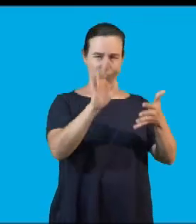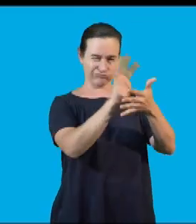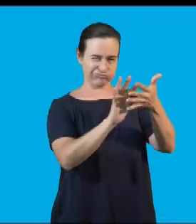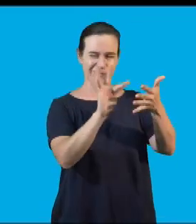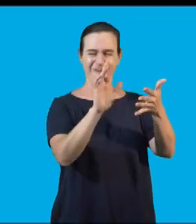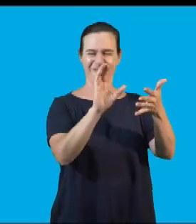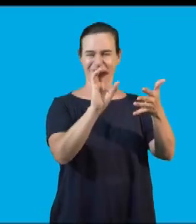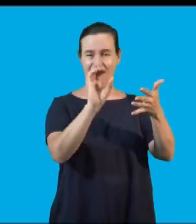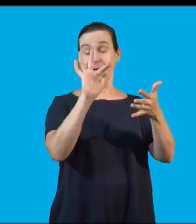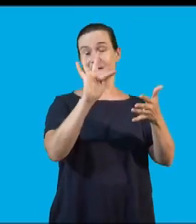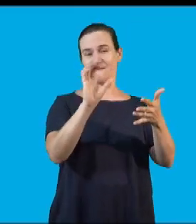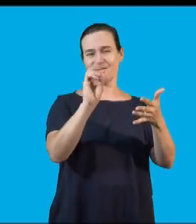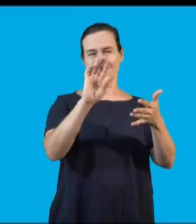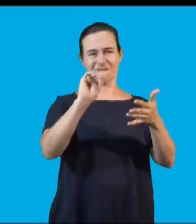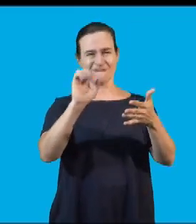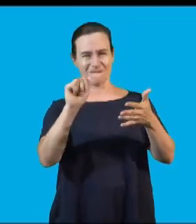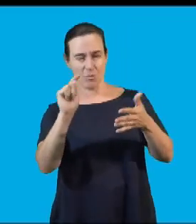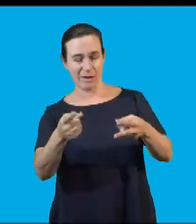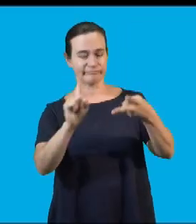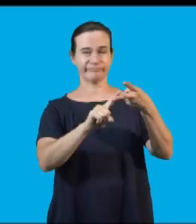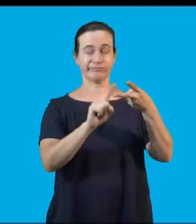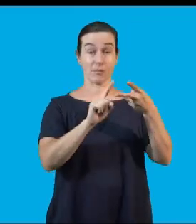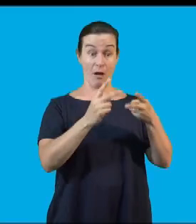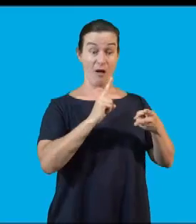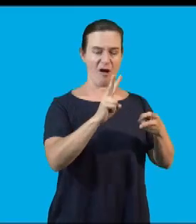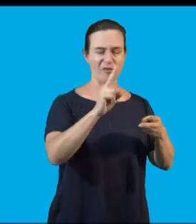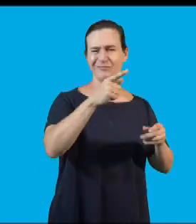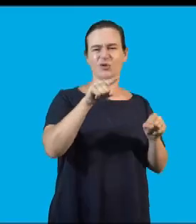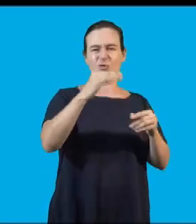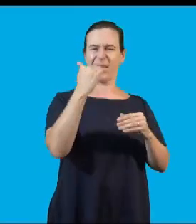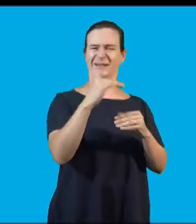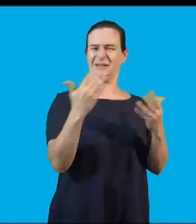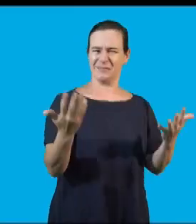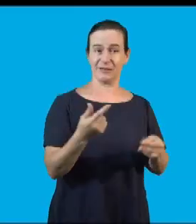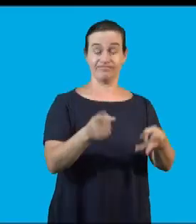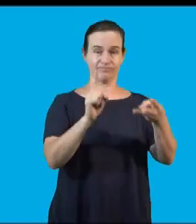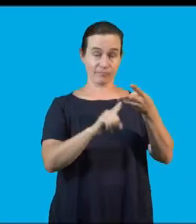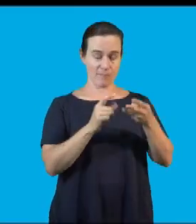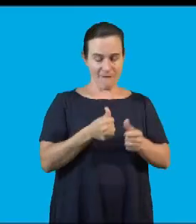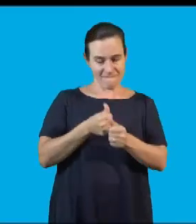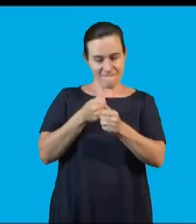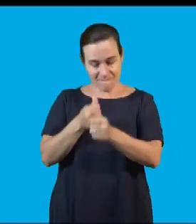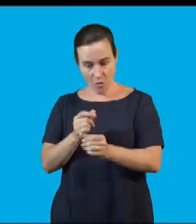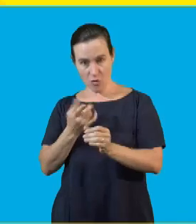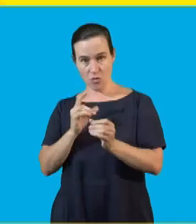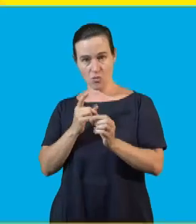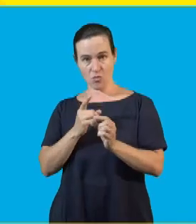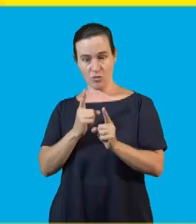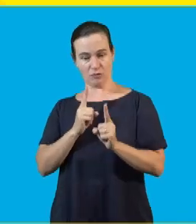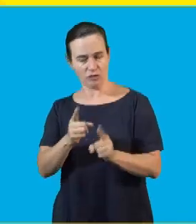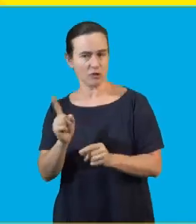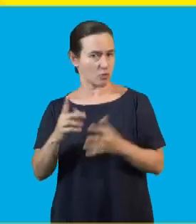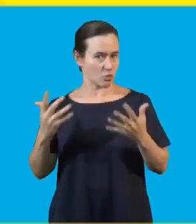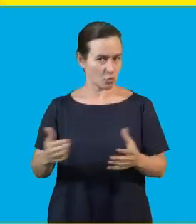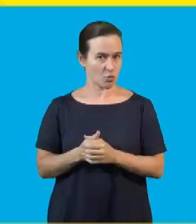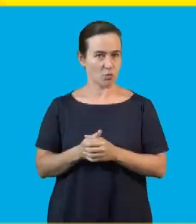format, incomplete answers, not answering the entire question, not following instructions. This includes at